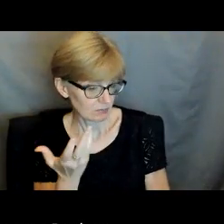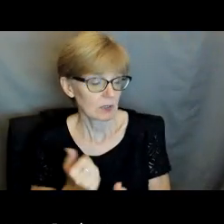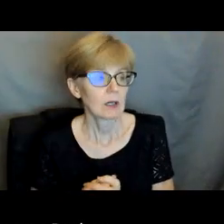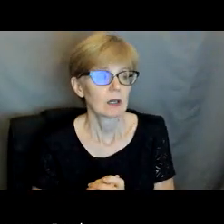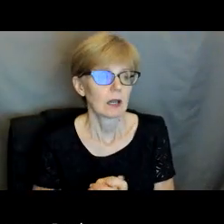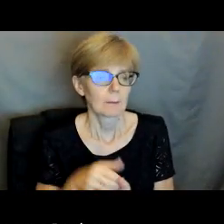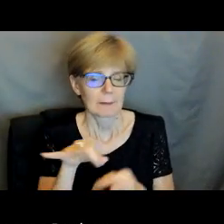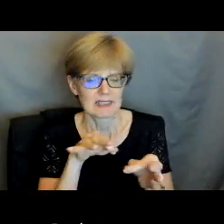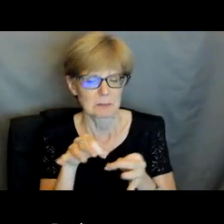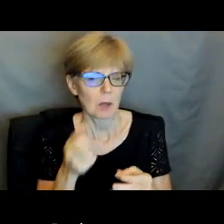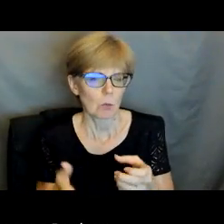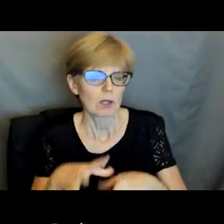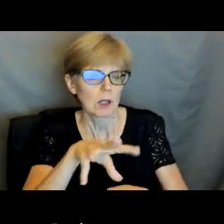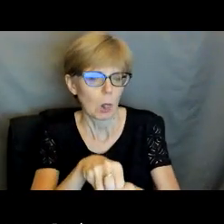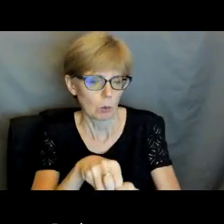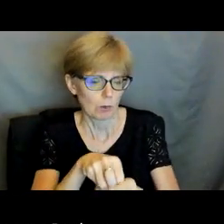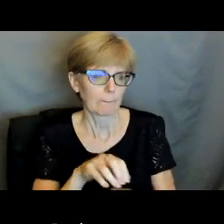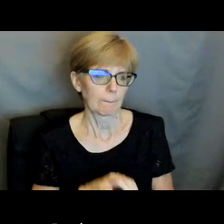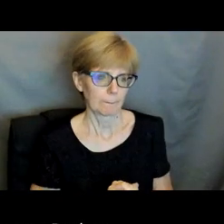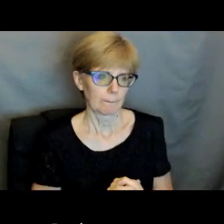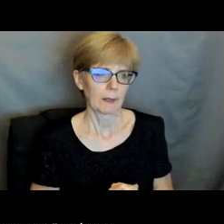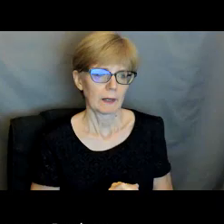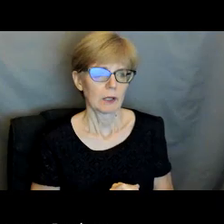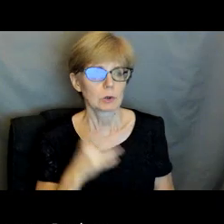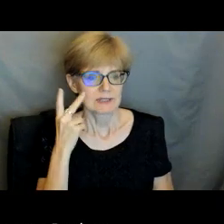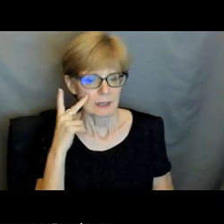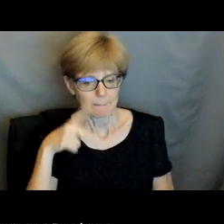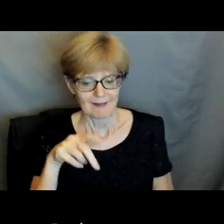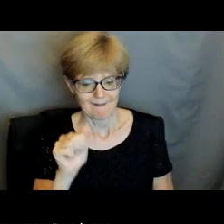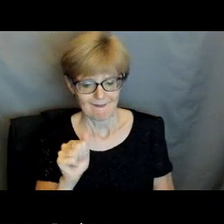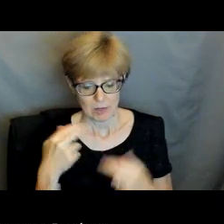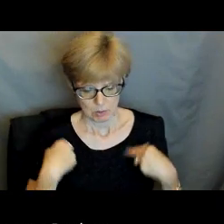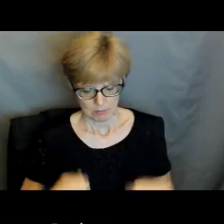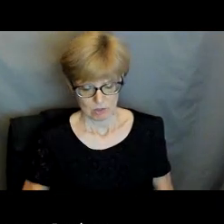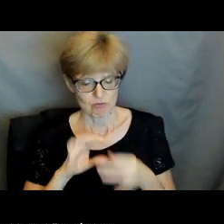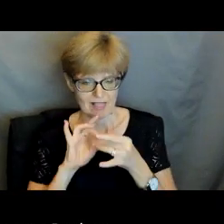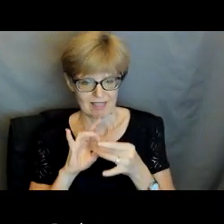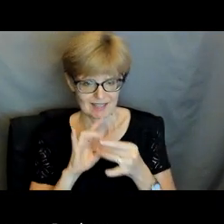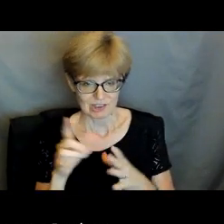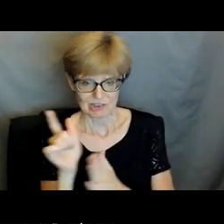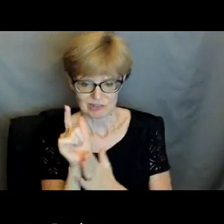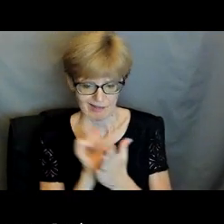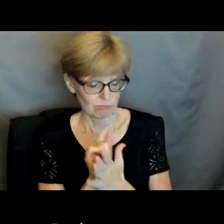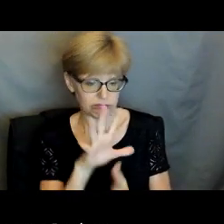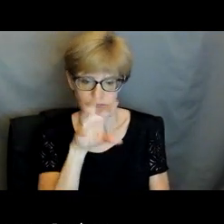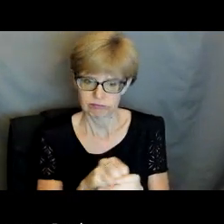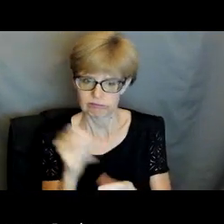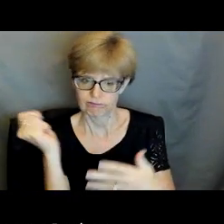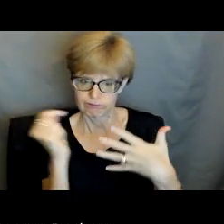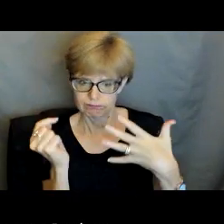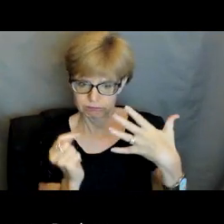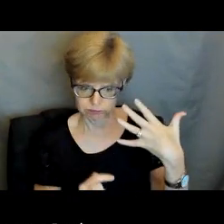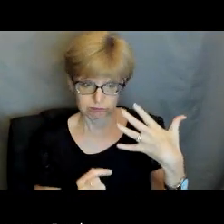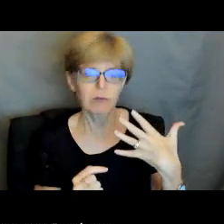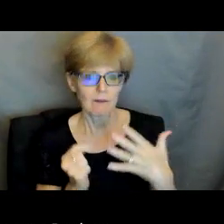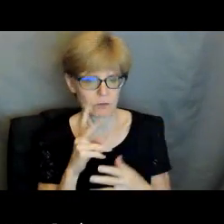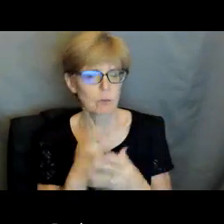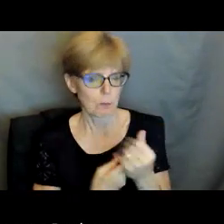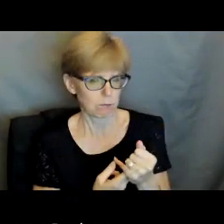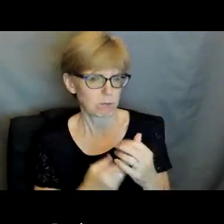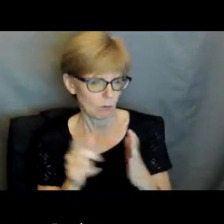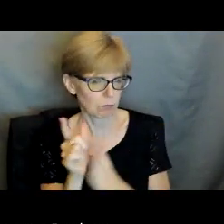So you can see that the Pennsylvania Human Relations Act really does a lot of the heavy lifting out of our two laws. So in